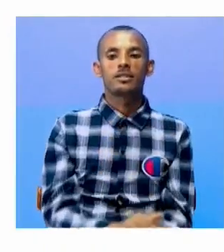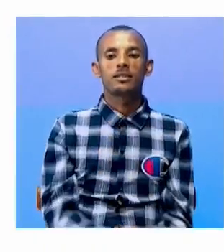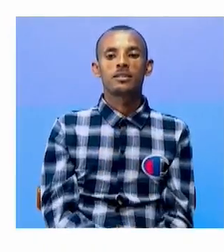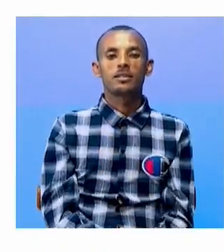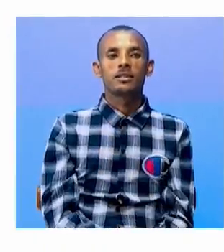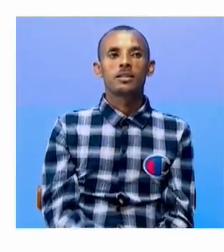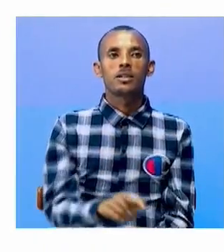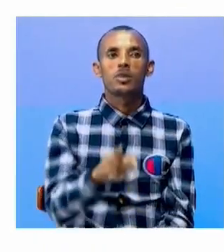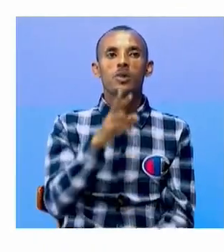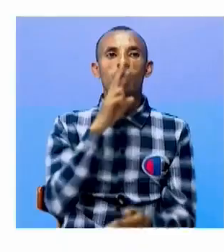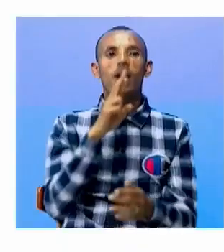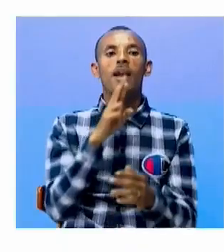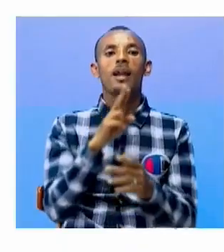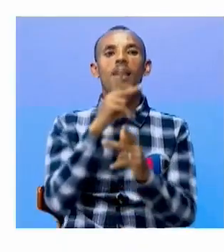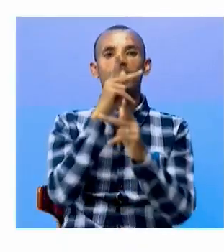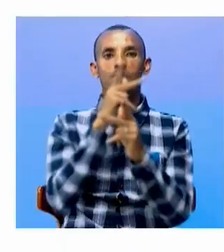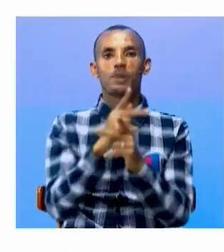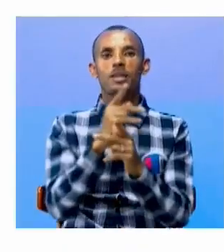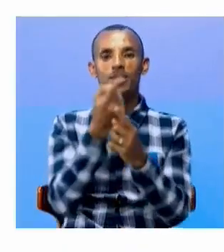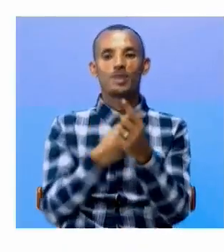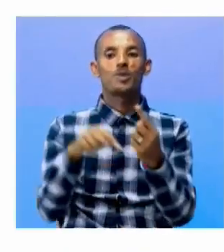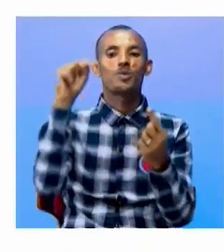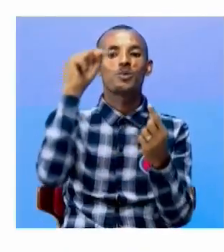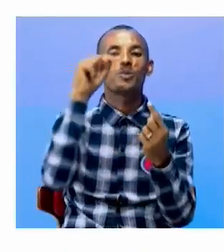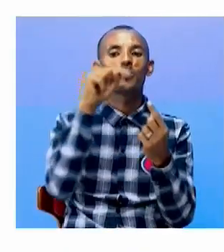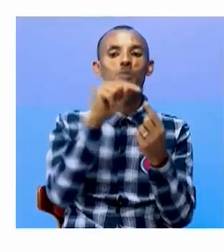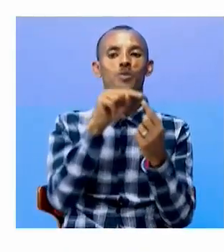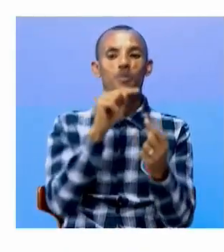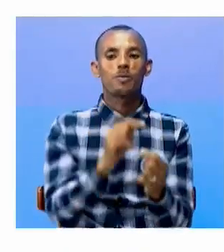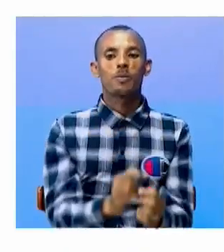you are expected to